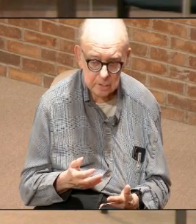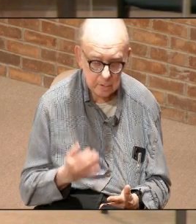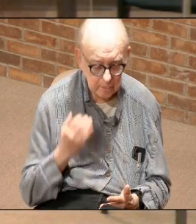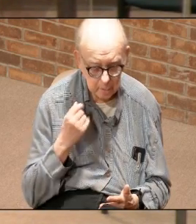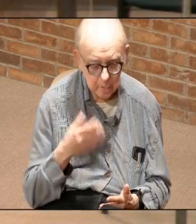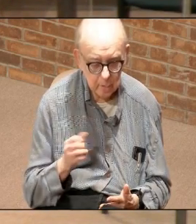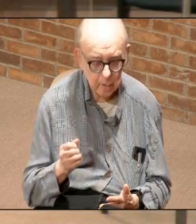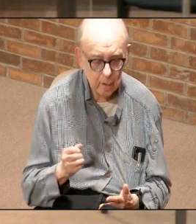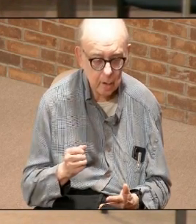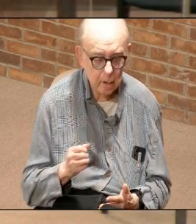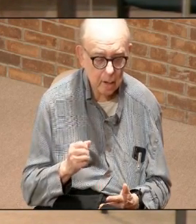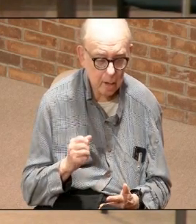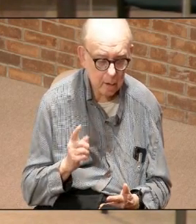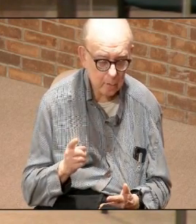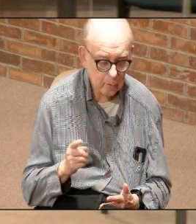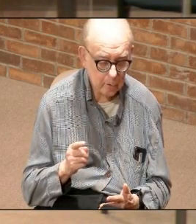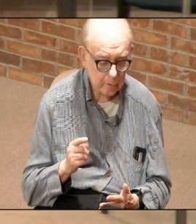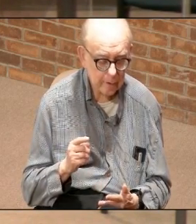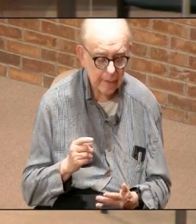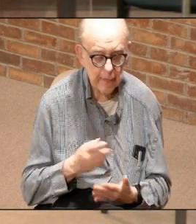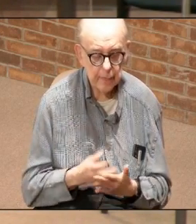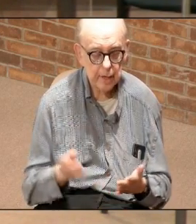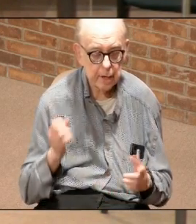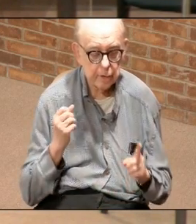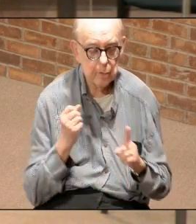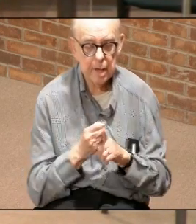If you take the 1 shot and hit the mark,